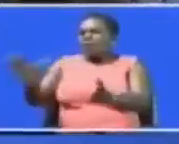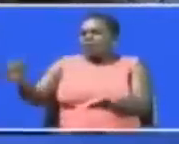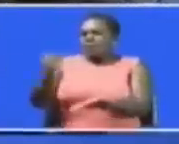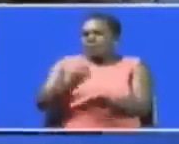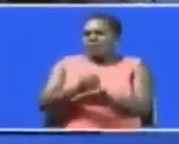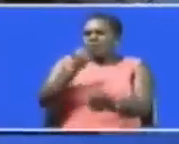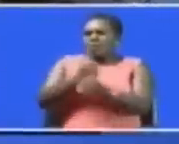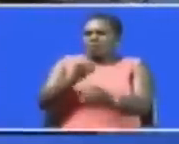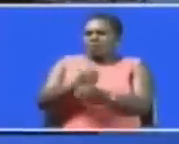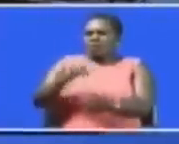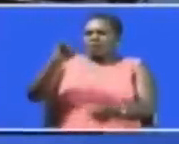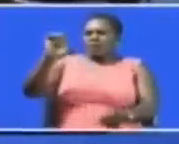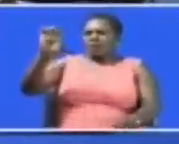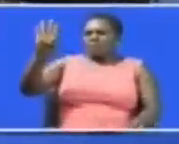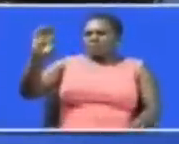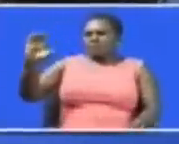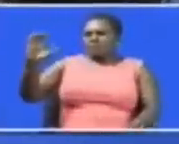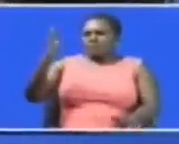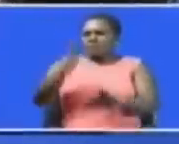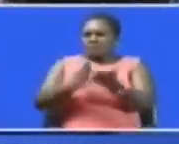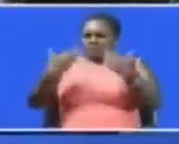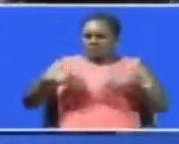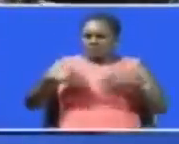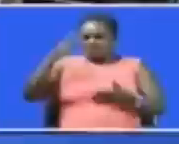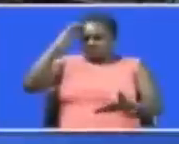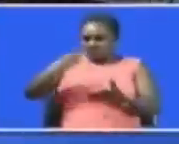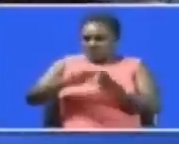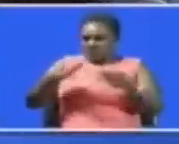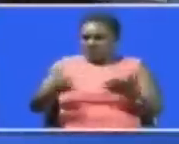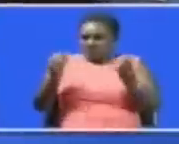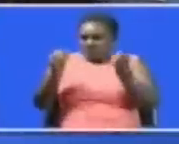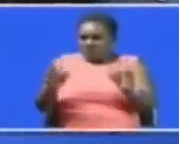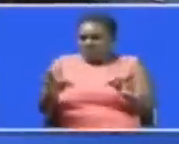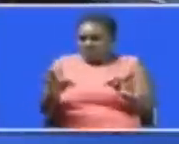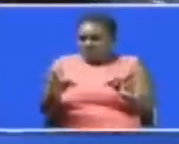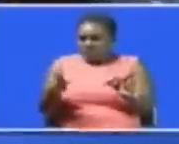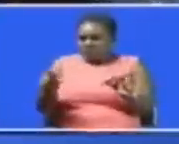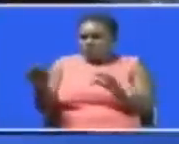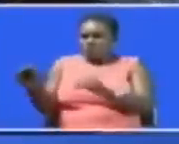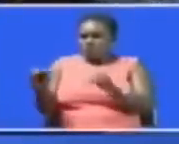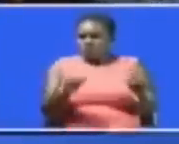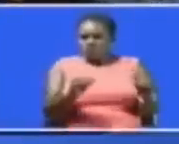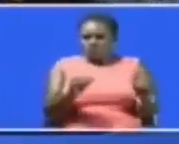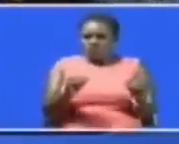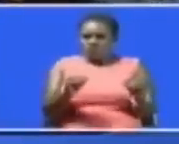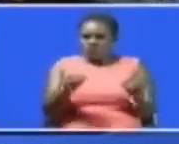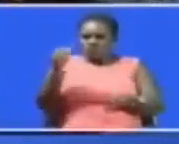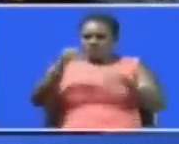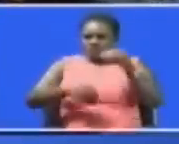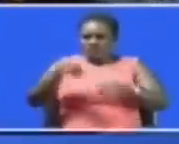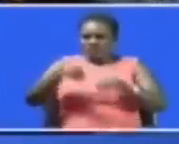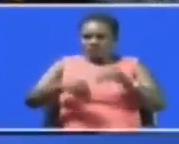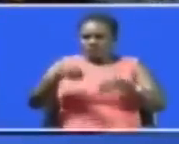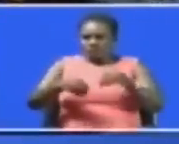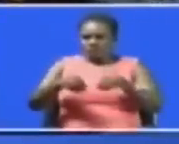appointing people to work for IEBC for elections and so forth? Some people believe that if you move the elections of the president,